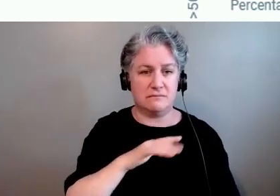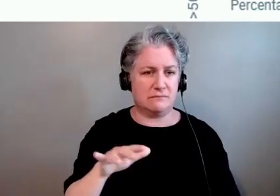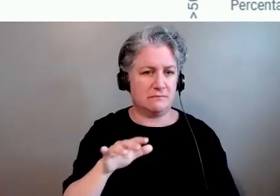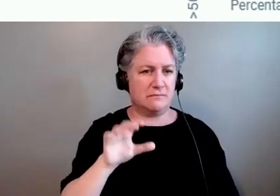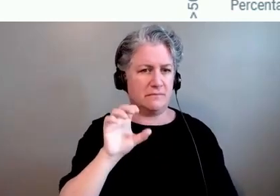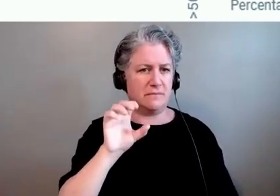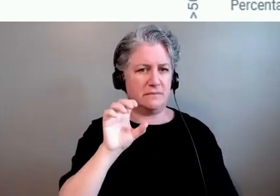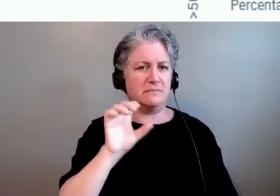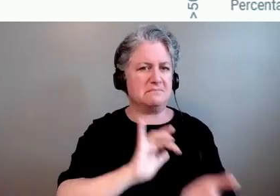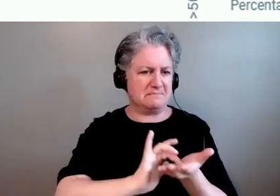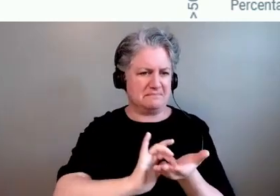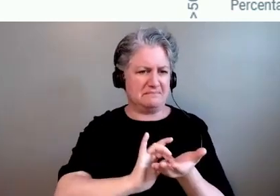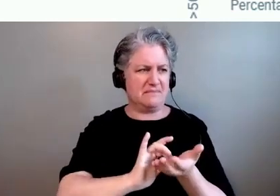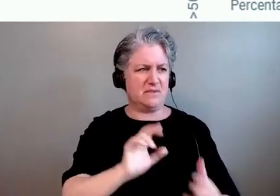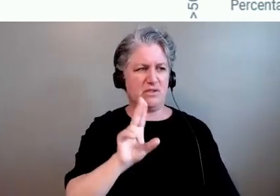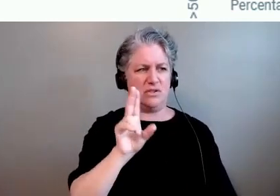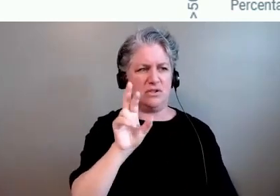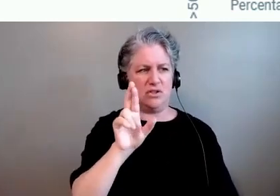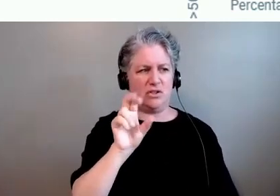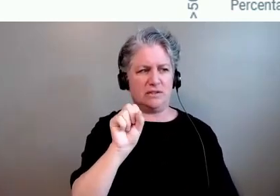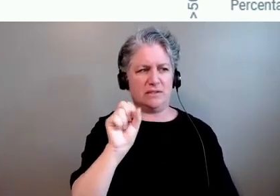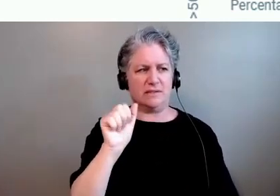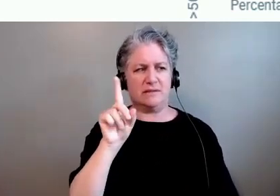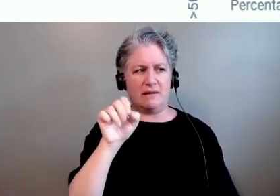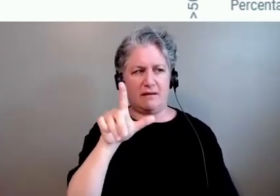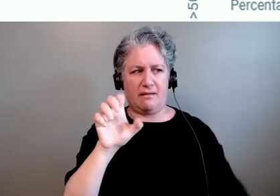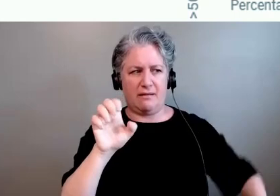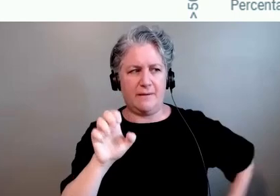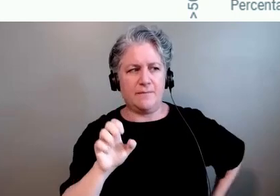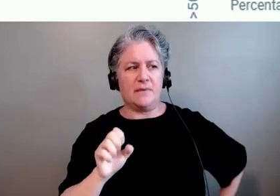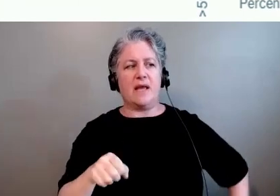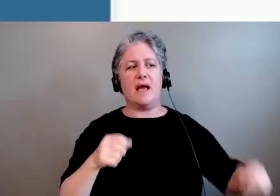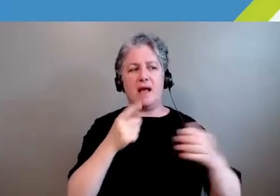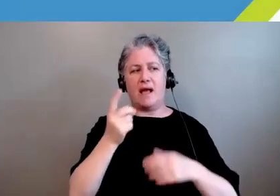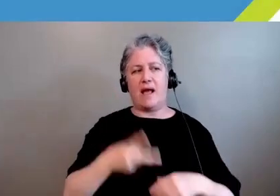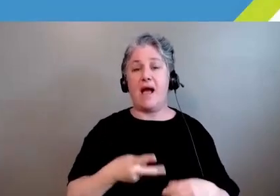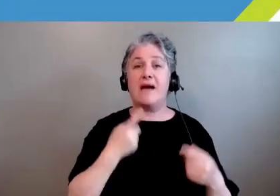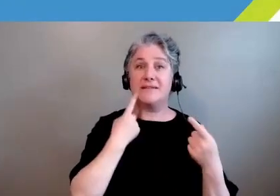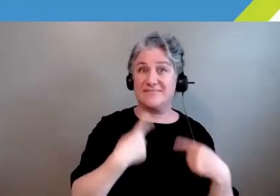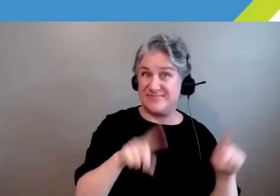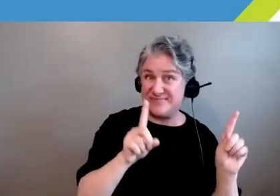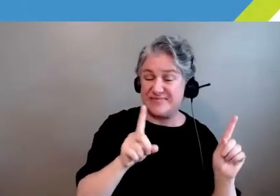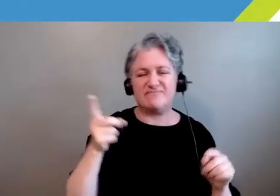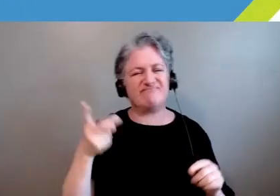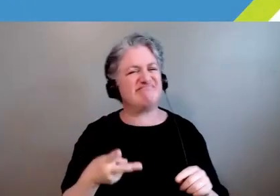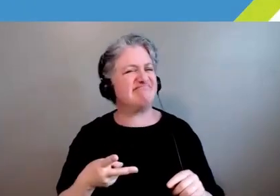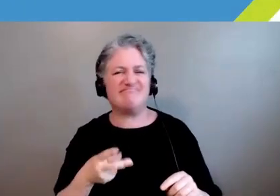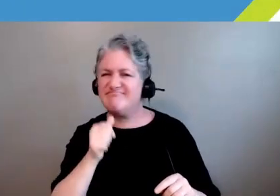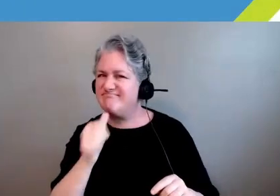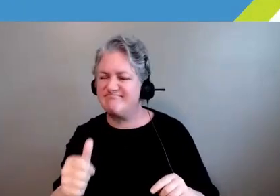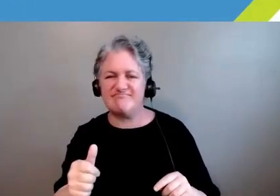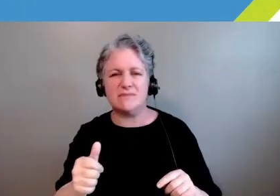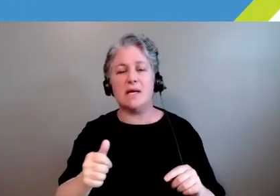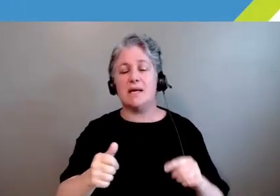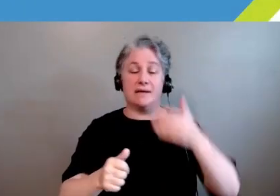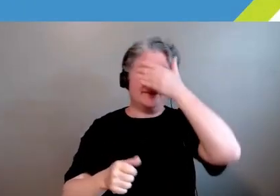think it works, and half of us think it doesn't work. Okay, so it's a throw of the dice.